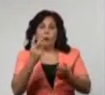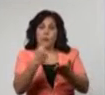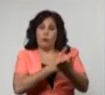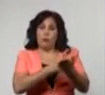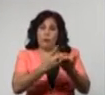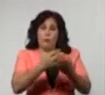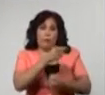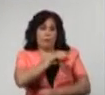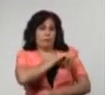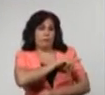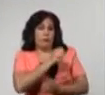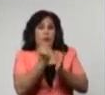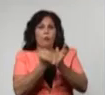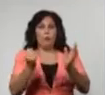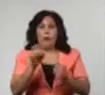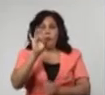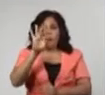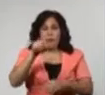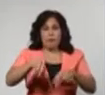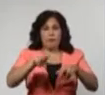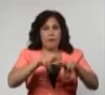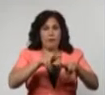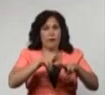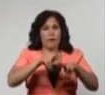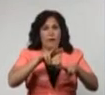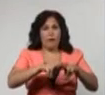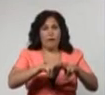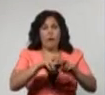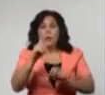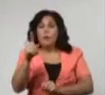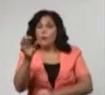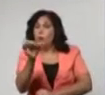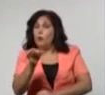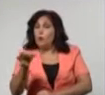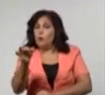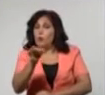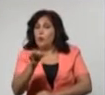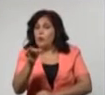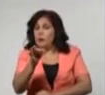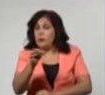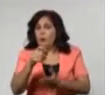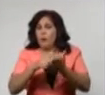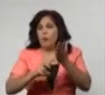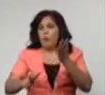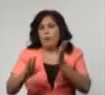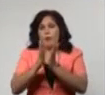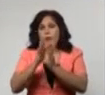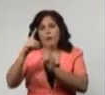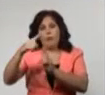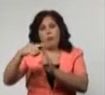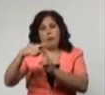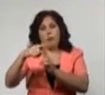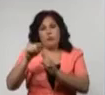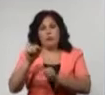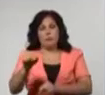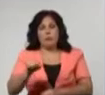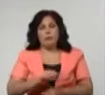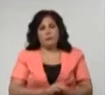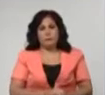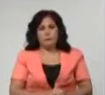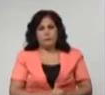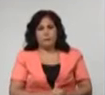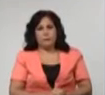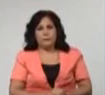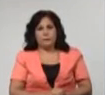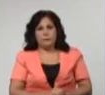91% of all cases diagnosed in our country, have been discharged from hospital. Some